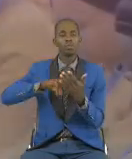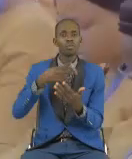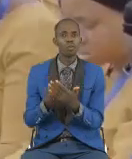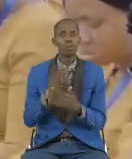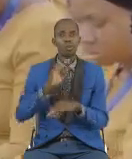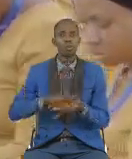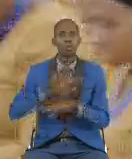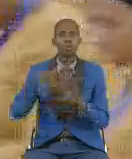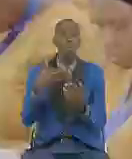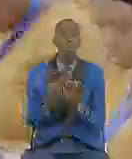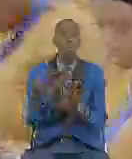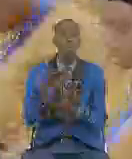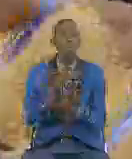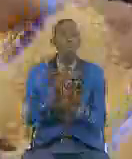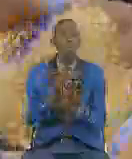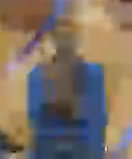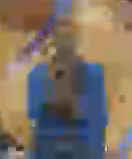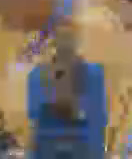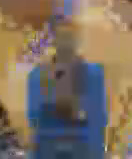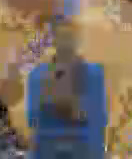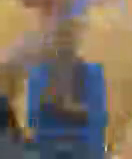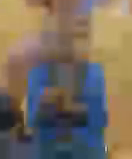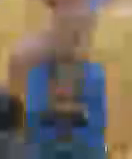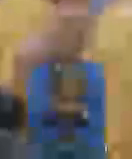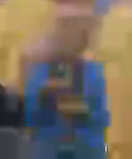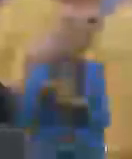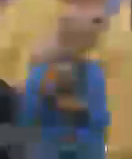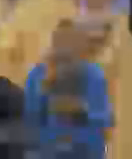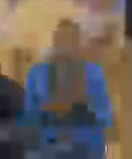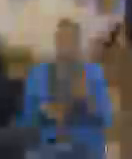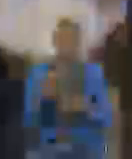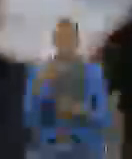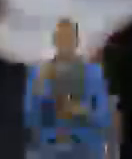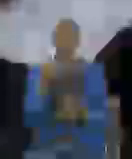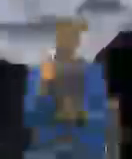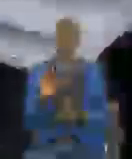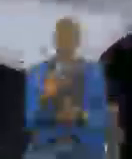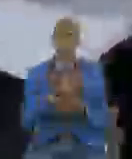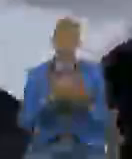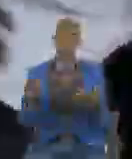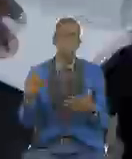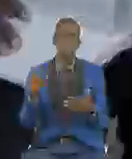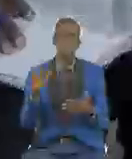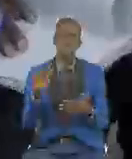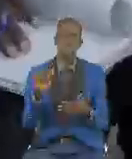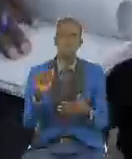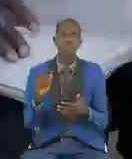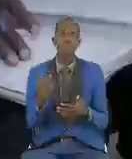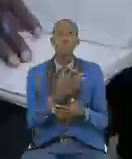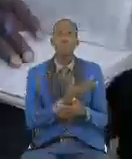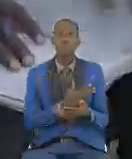heard the word. And then chapter 19, verse 20, it says, and mightily grew